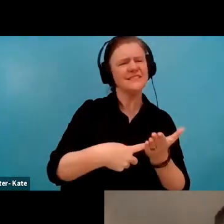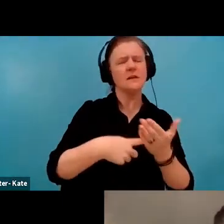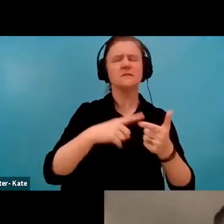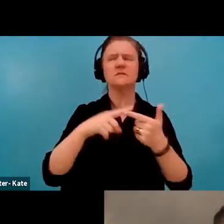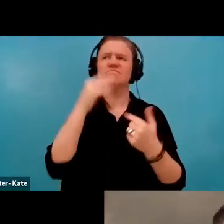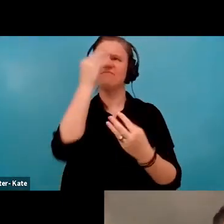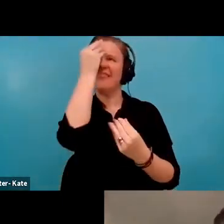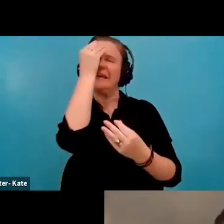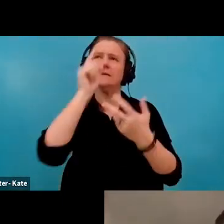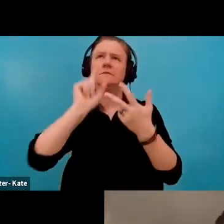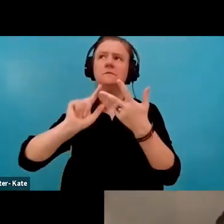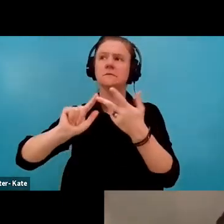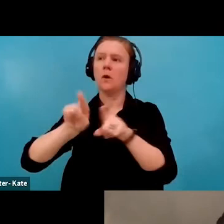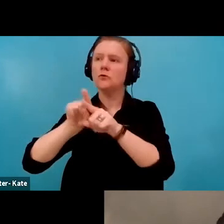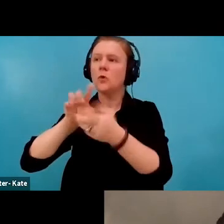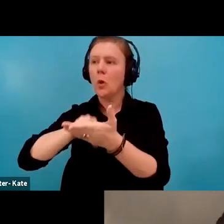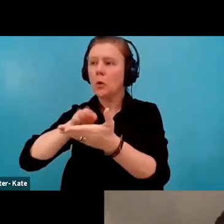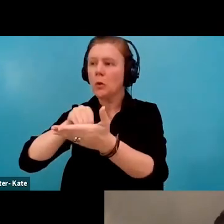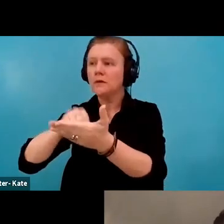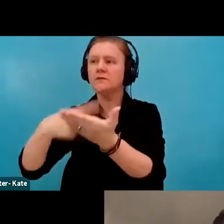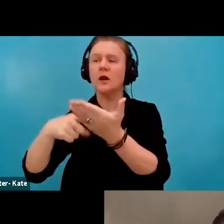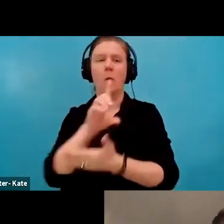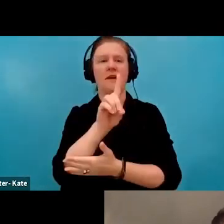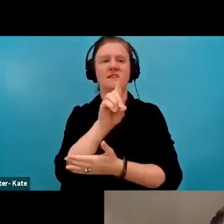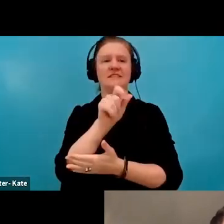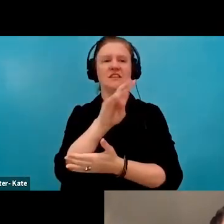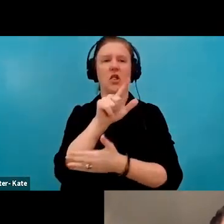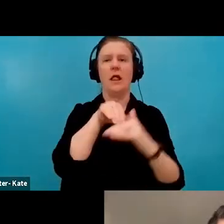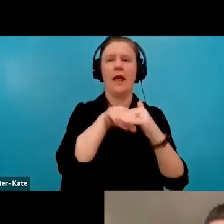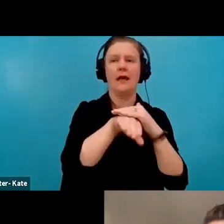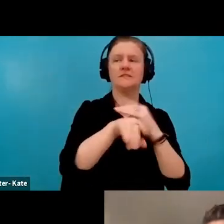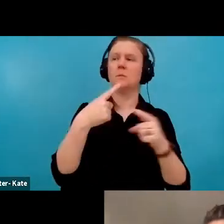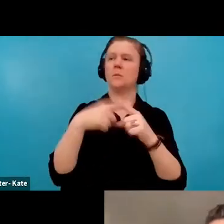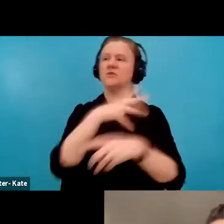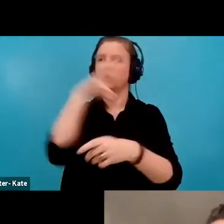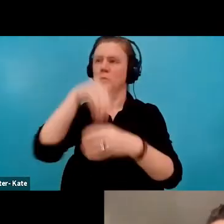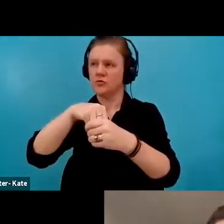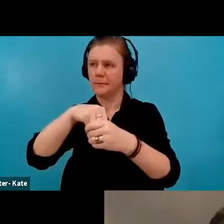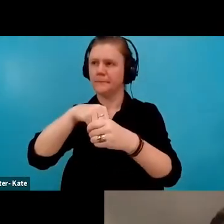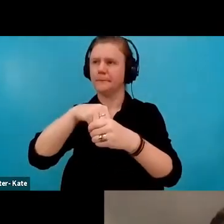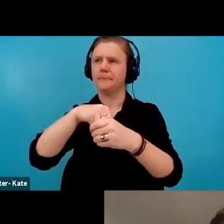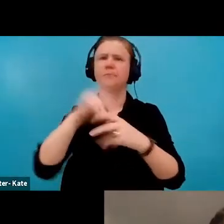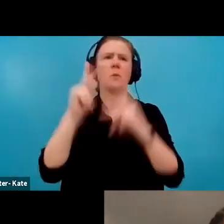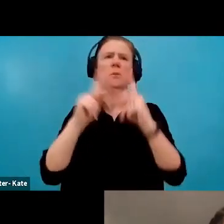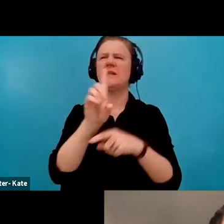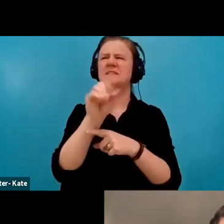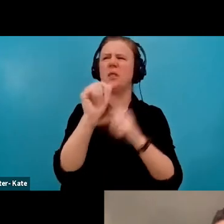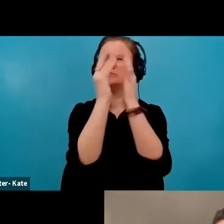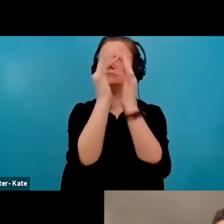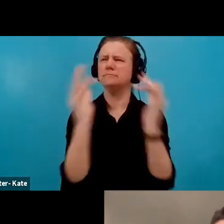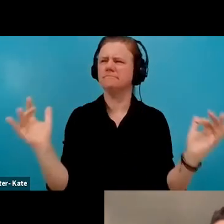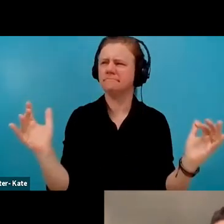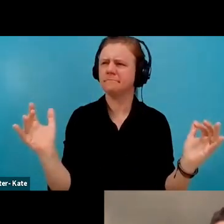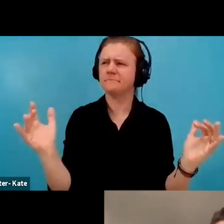access and inclusion for people with all types of different disabilities. When you think